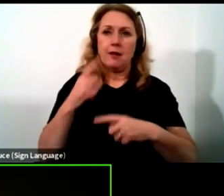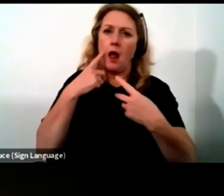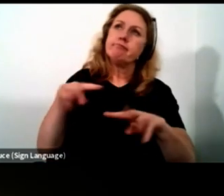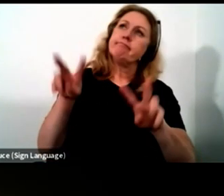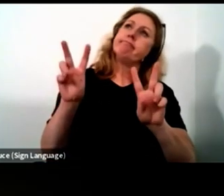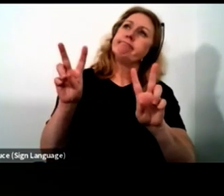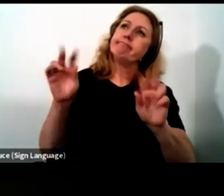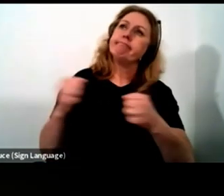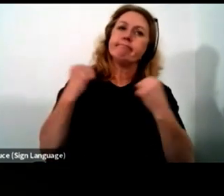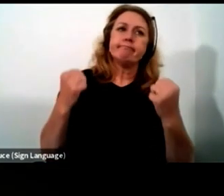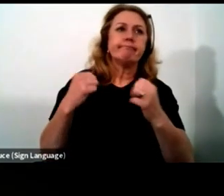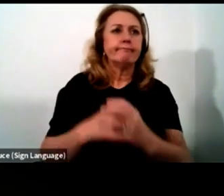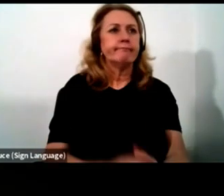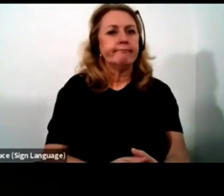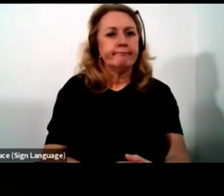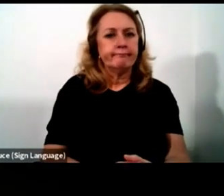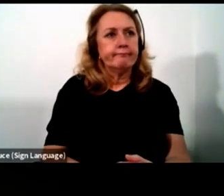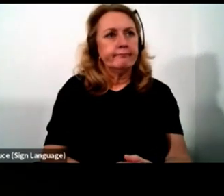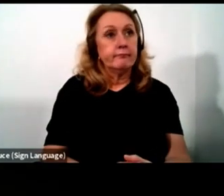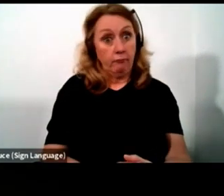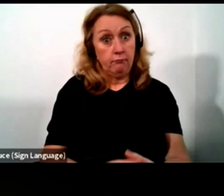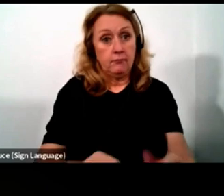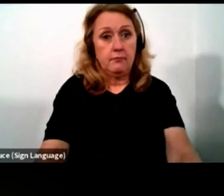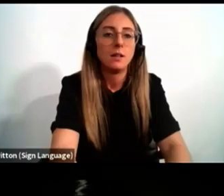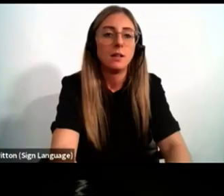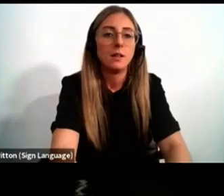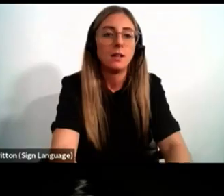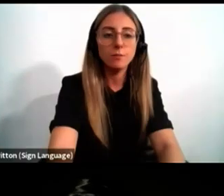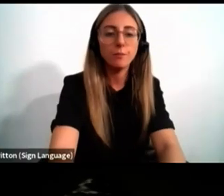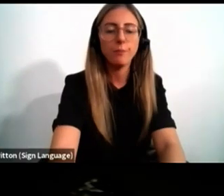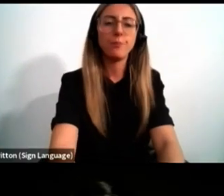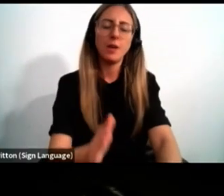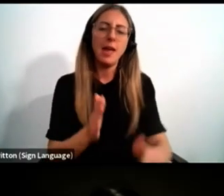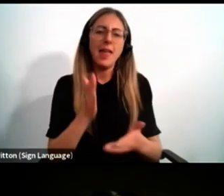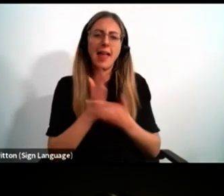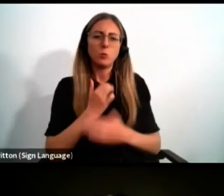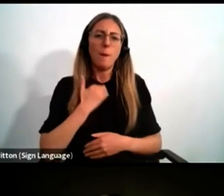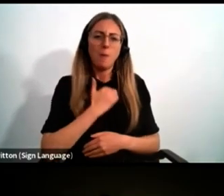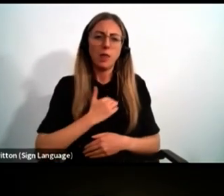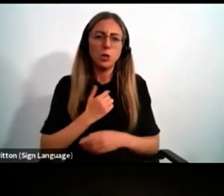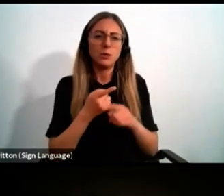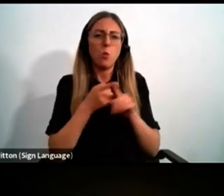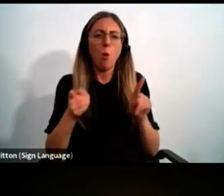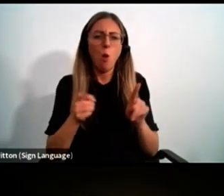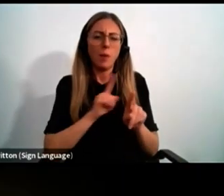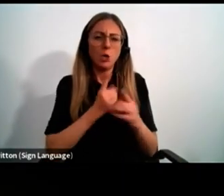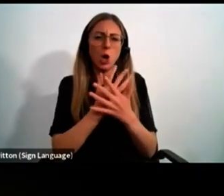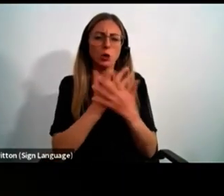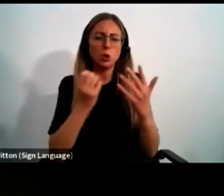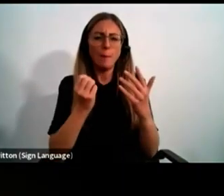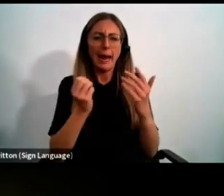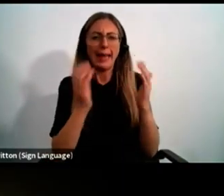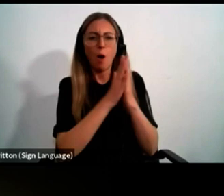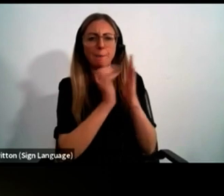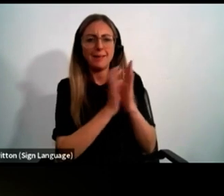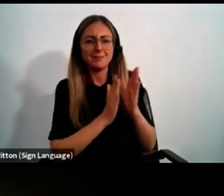Thank you very much. I want to apologize to the majority, really, because there are so many questions here and comments that are being made, and I will simply not be able